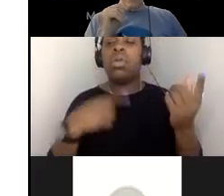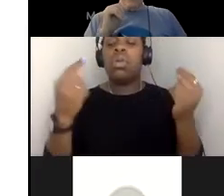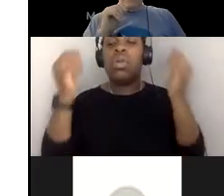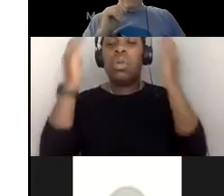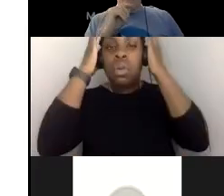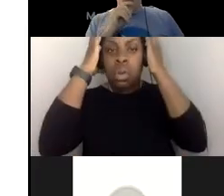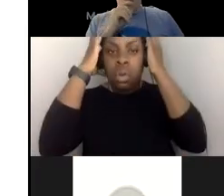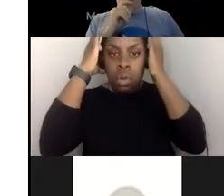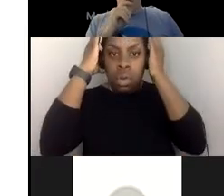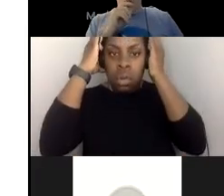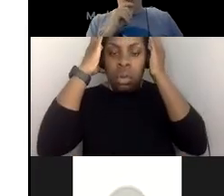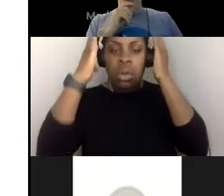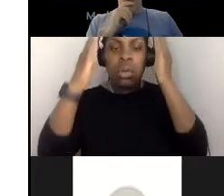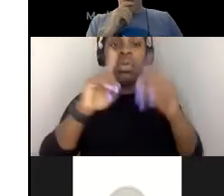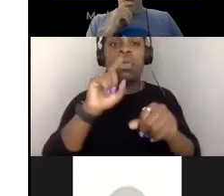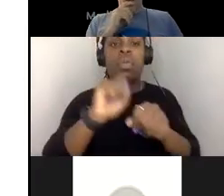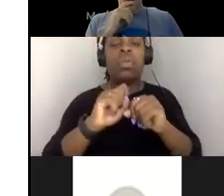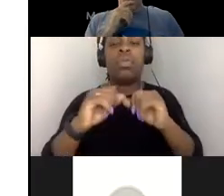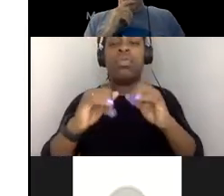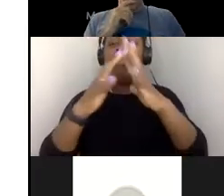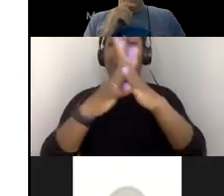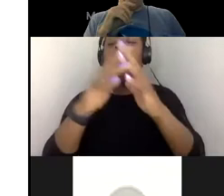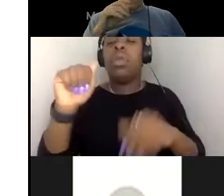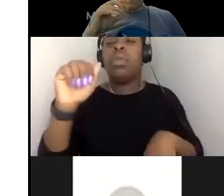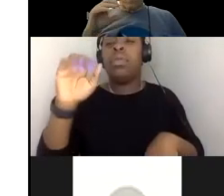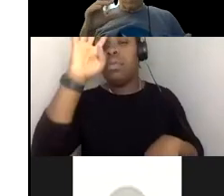the US with